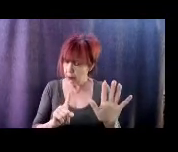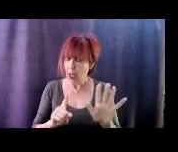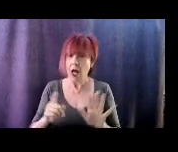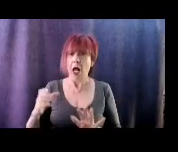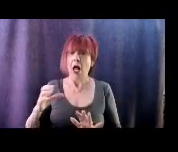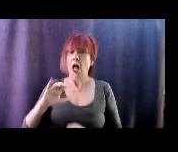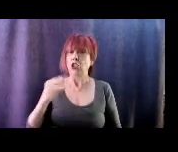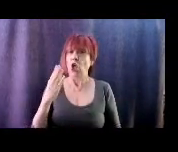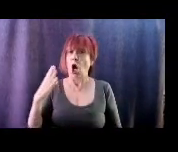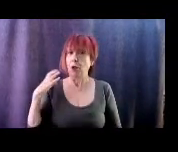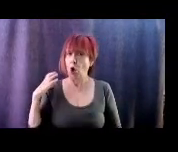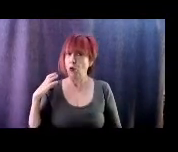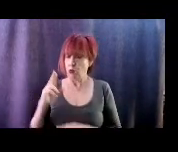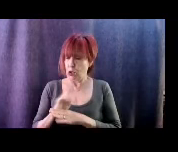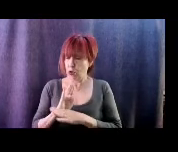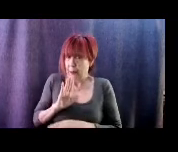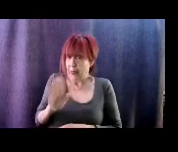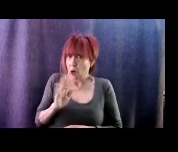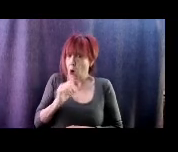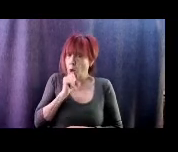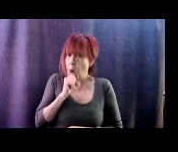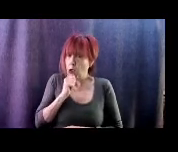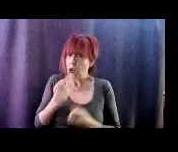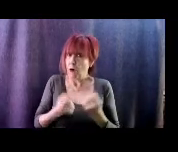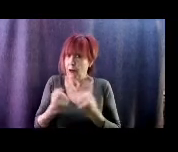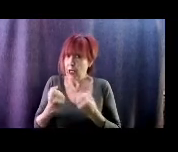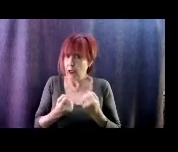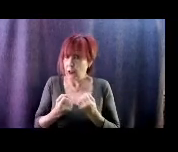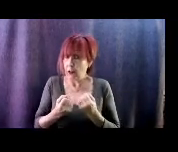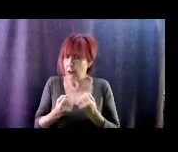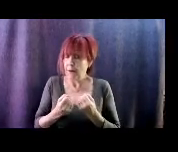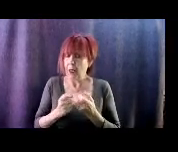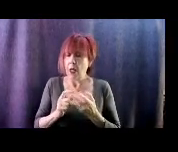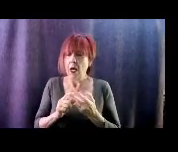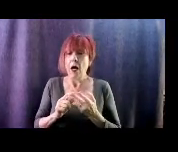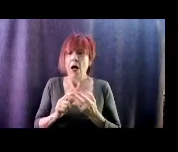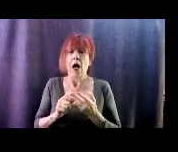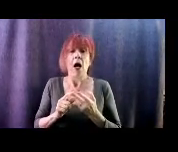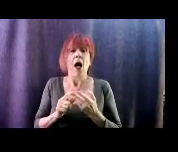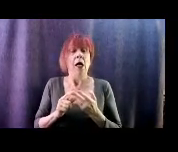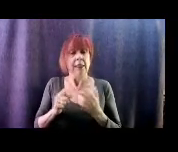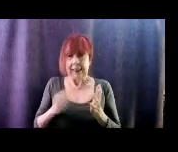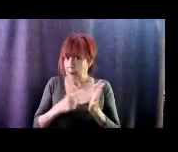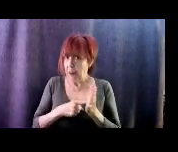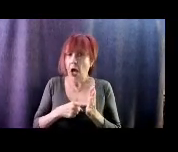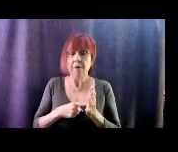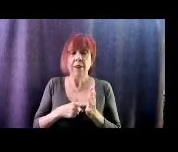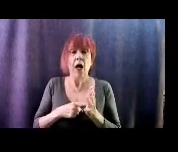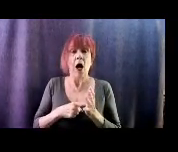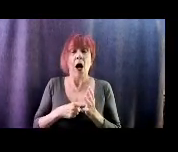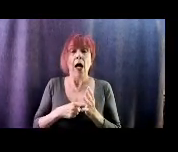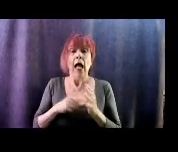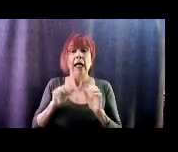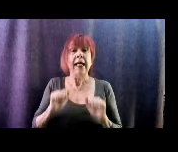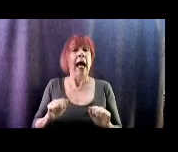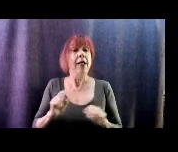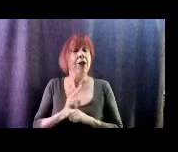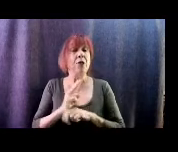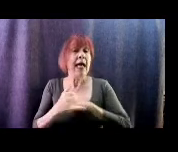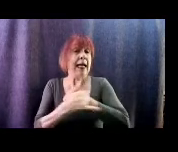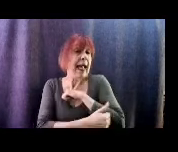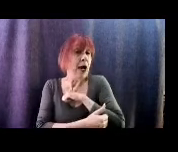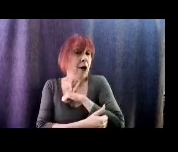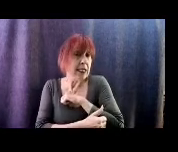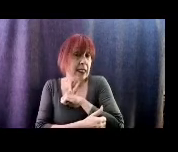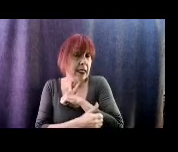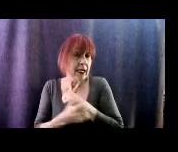A lot of times, a county will provide the job coach with a county vehicle. This could be something that is